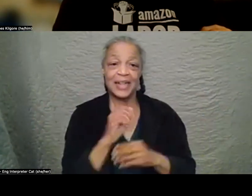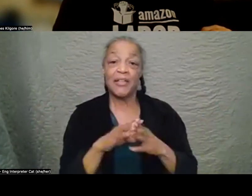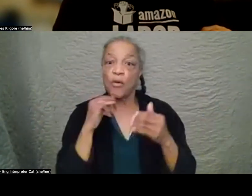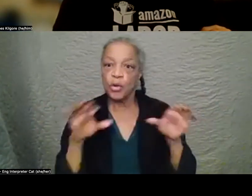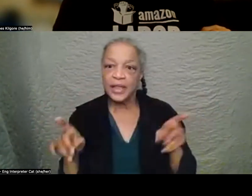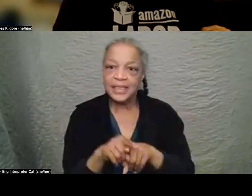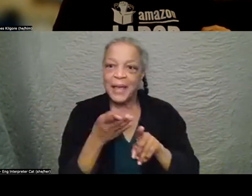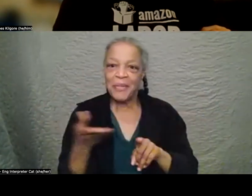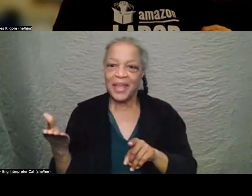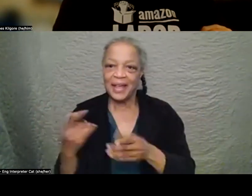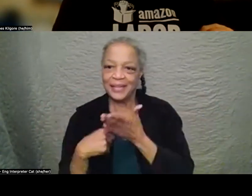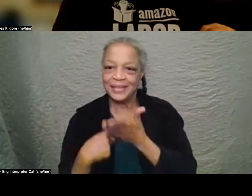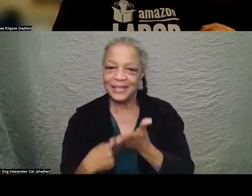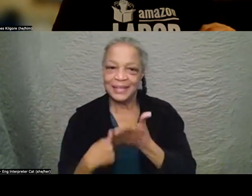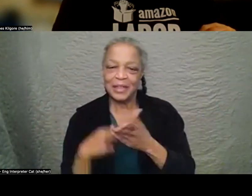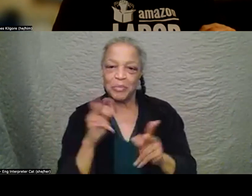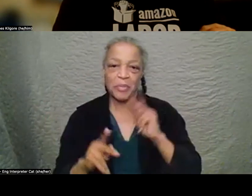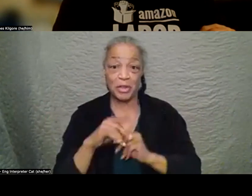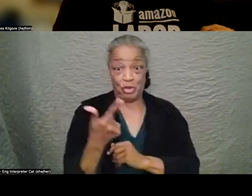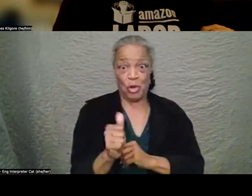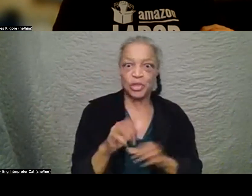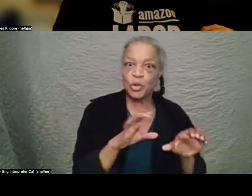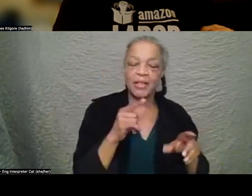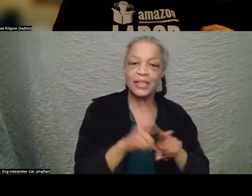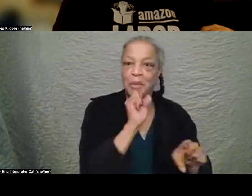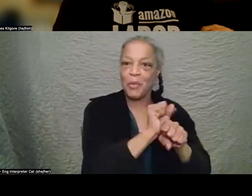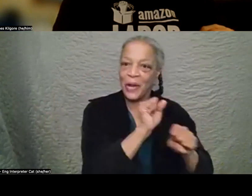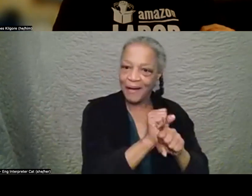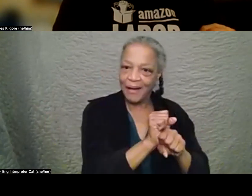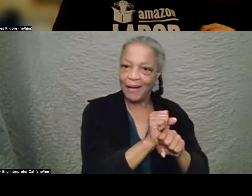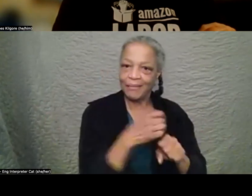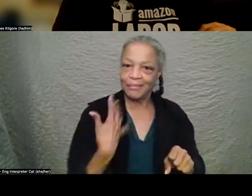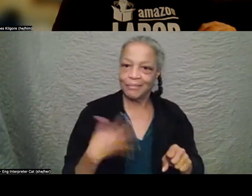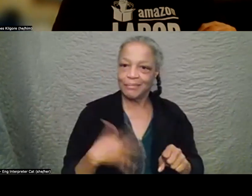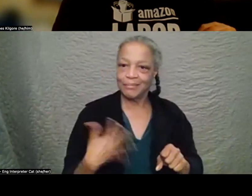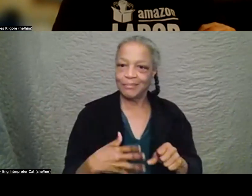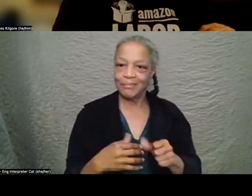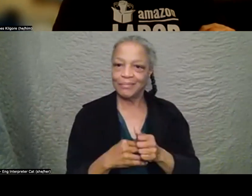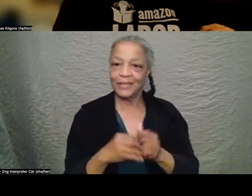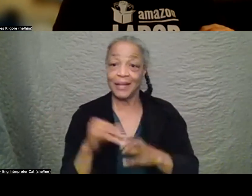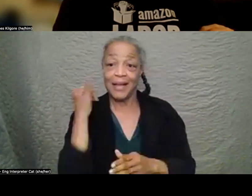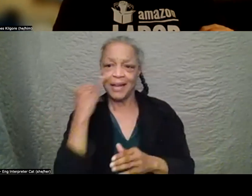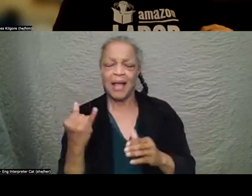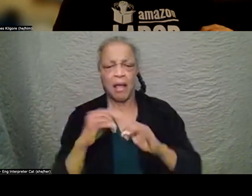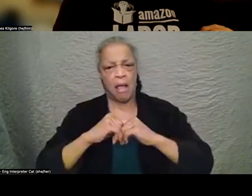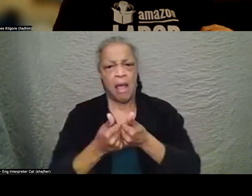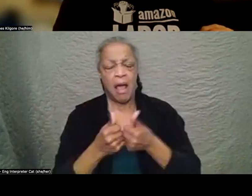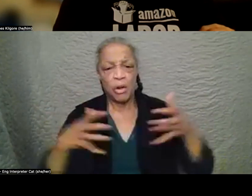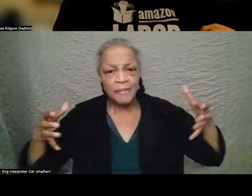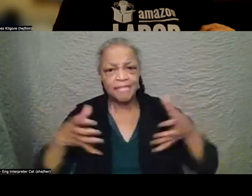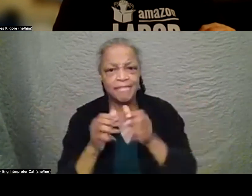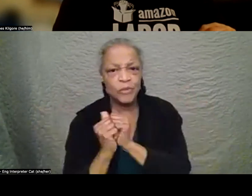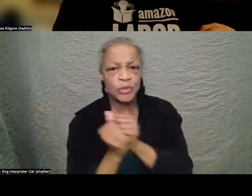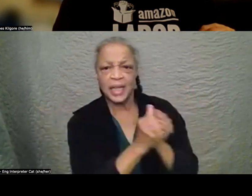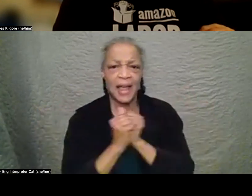We were talking to our folks at Clark in Georgia, and they were doing the same thing. And so basically there was this idea of how do we come together with